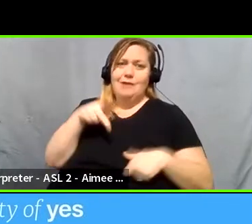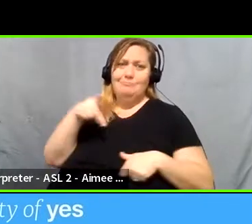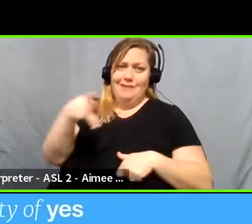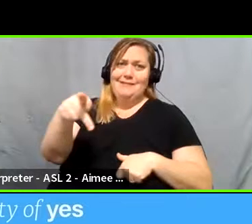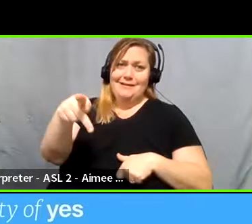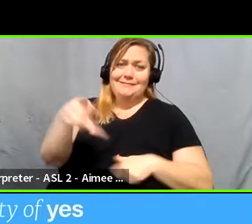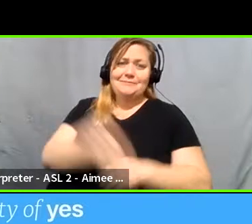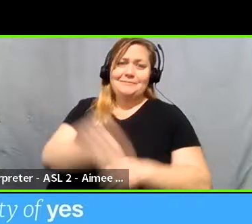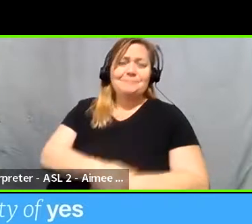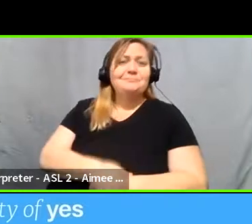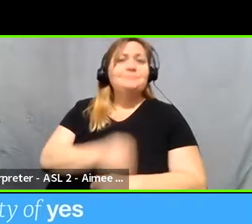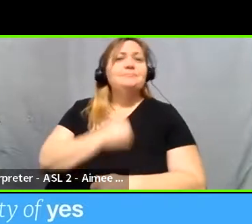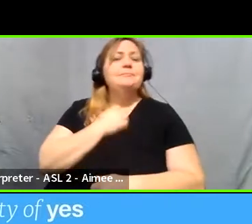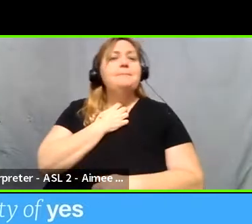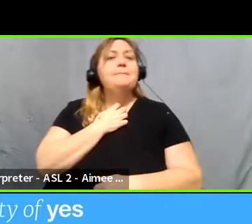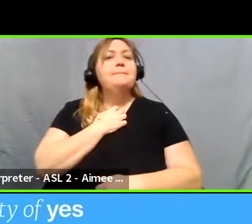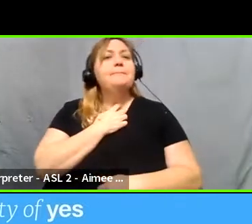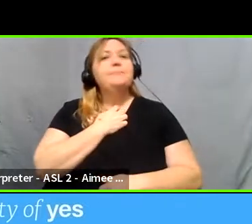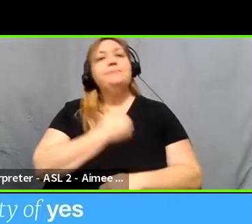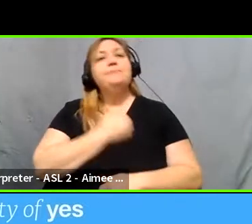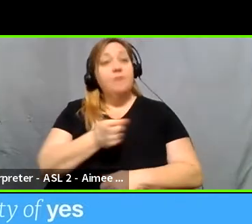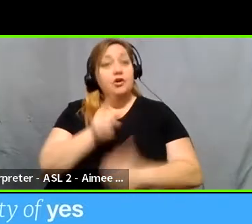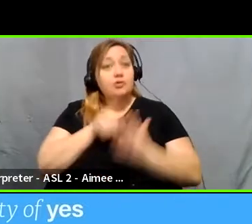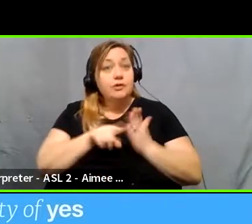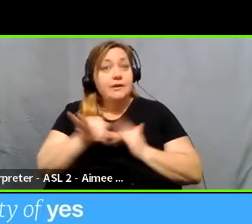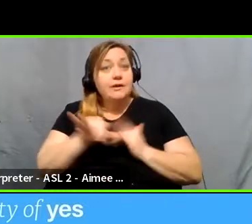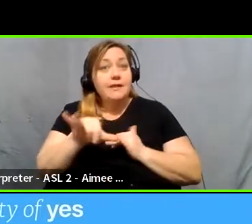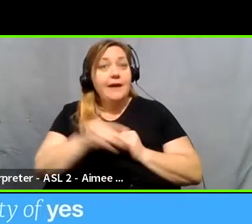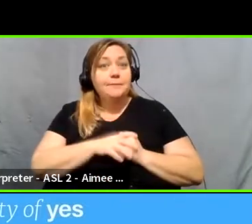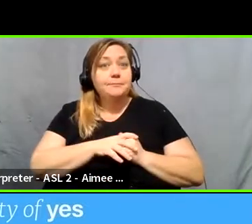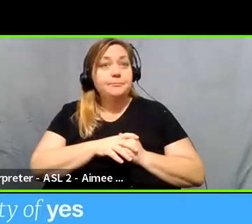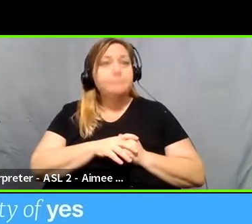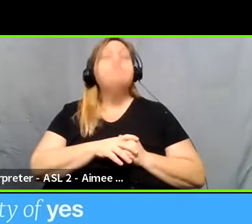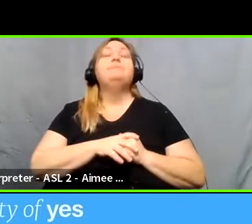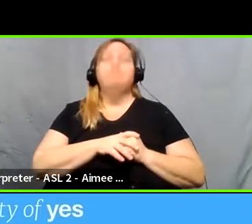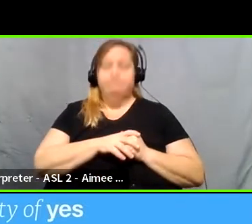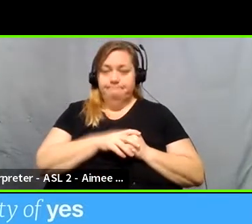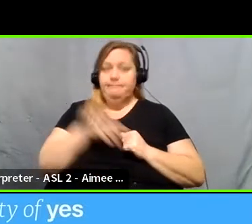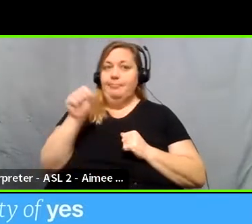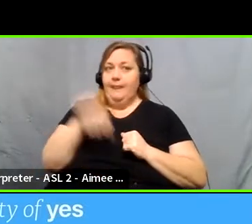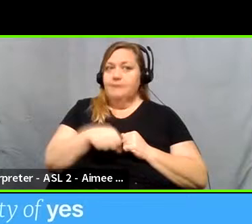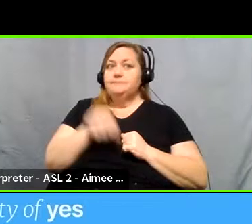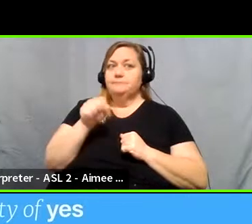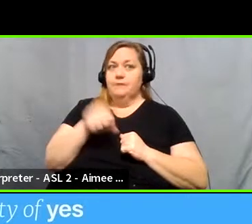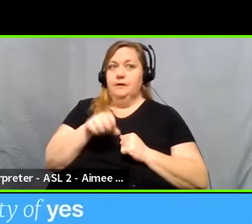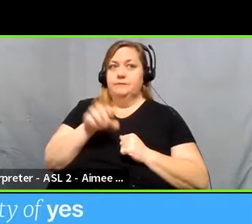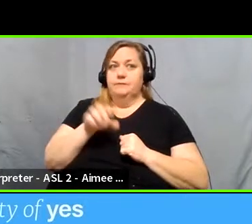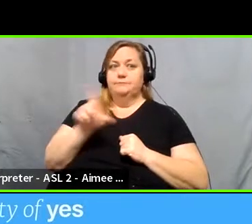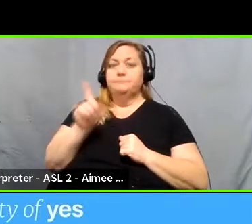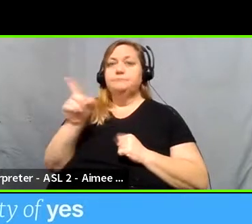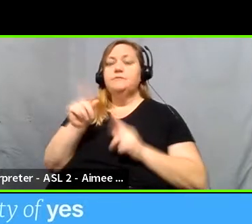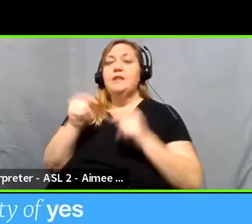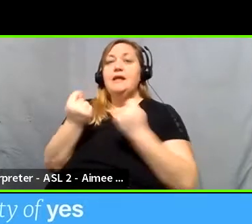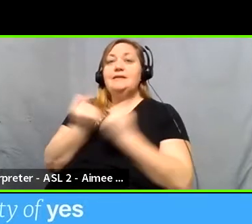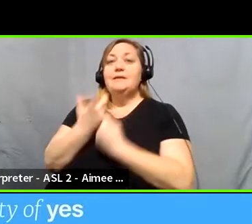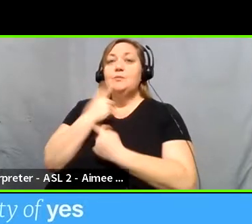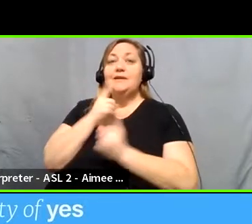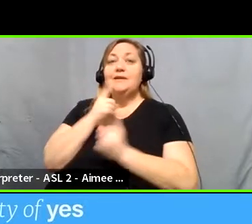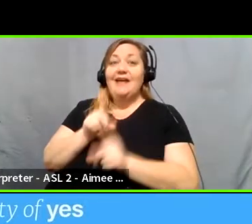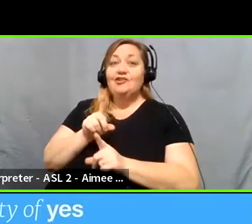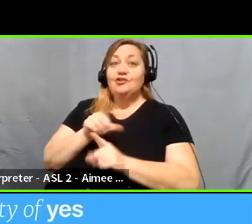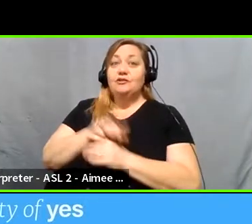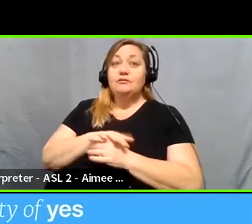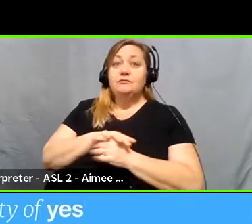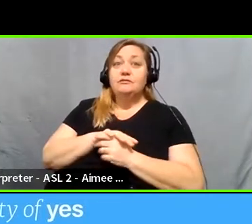Or are you guys looking into that, et cetera? Yeah. Yeah, let's take that. I'm not sure who on the team wants to take it, but I think that's a great